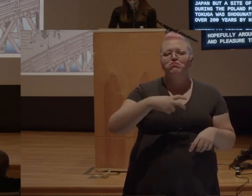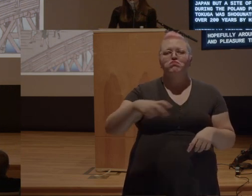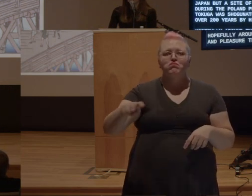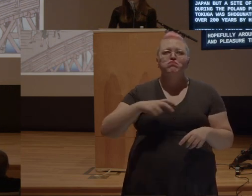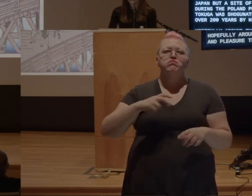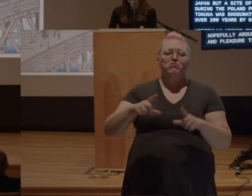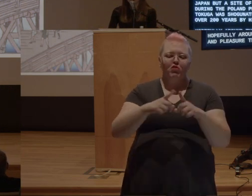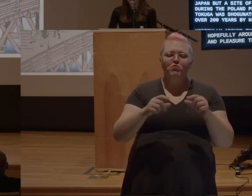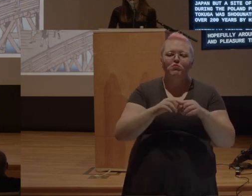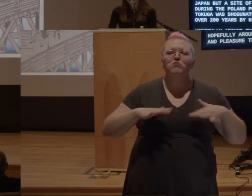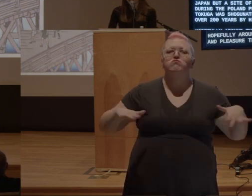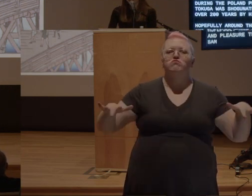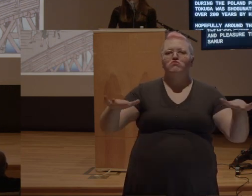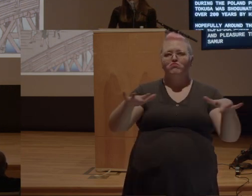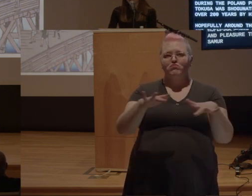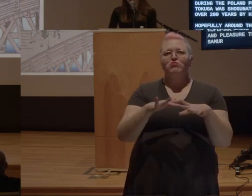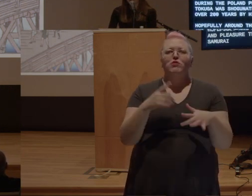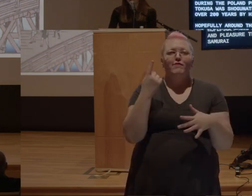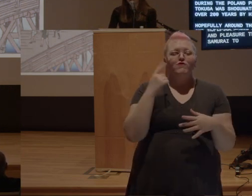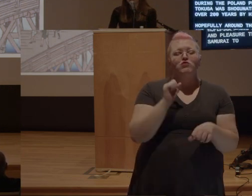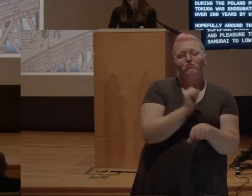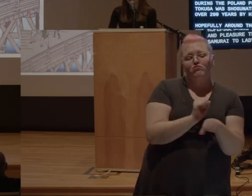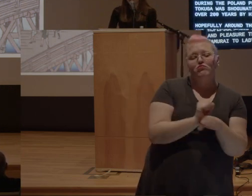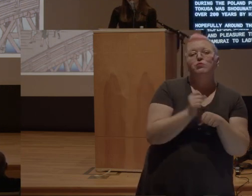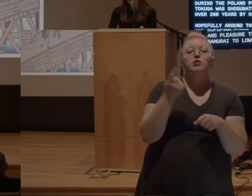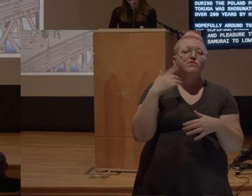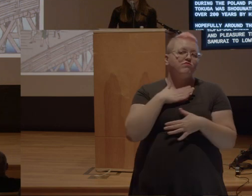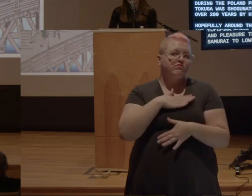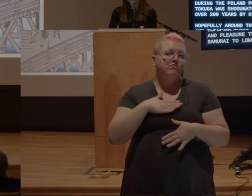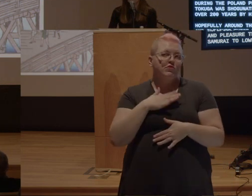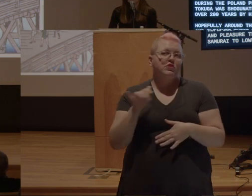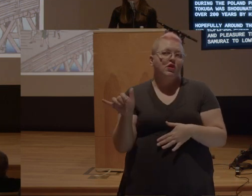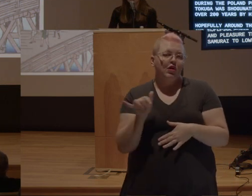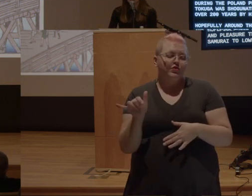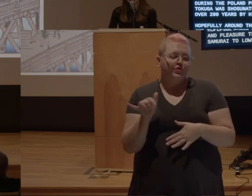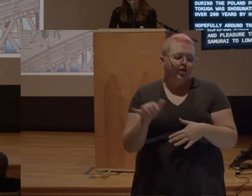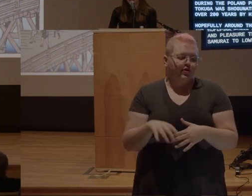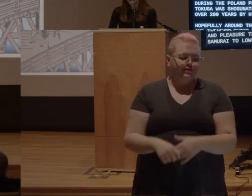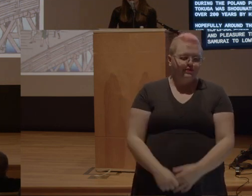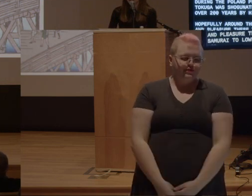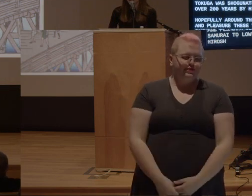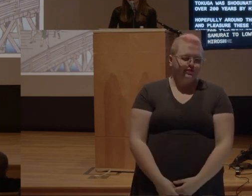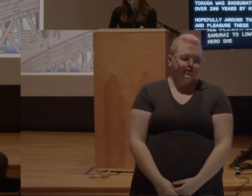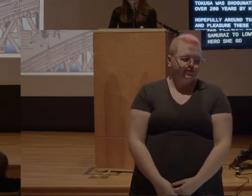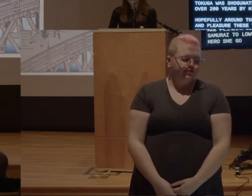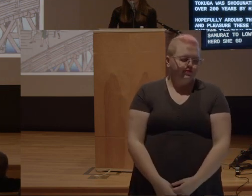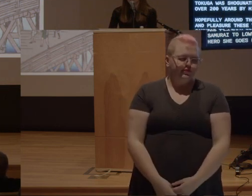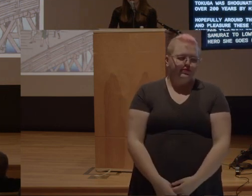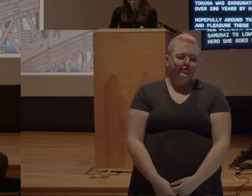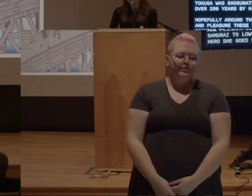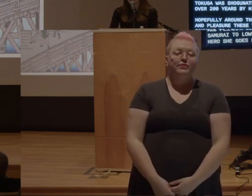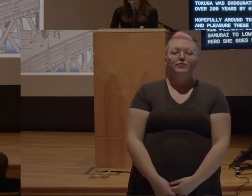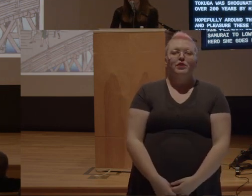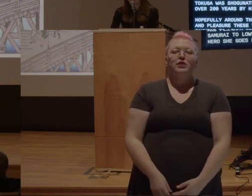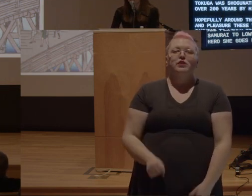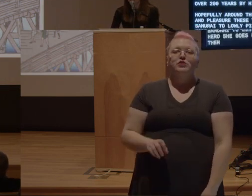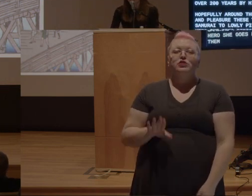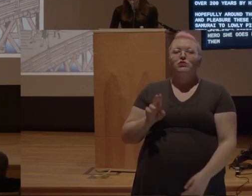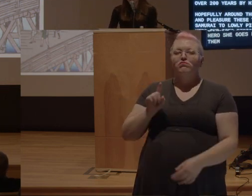from high-ranking samurai to lowly pilgrims, are as much the focus of Hiroshige's designs as the natural world around